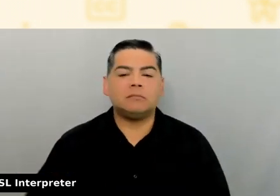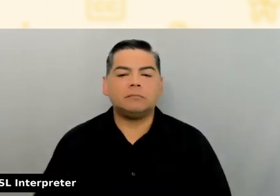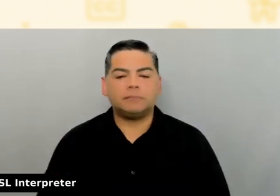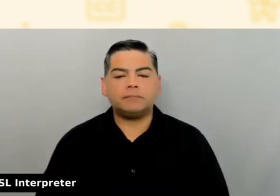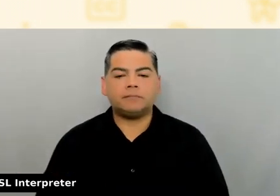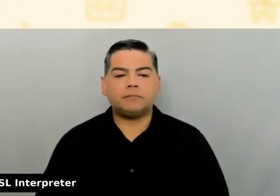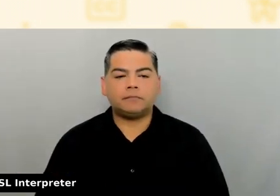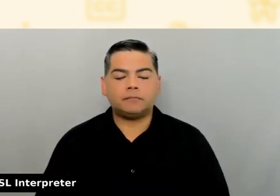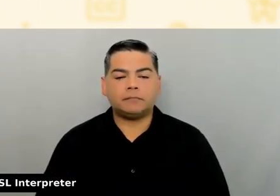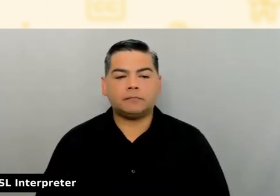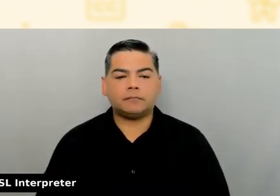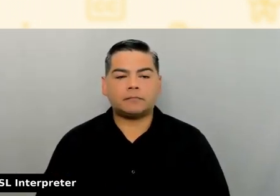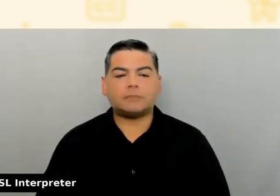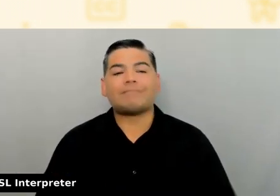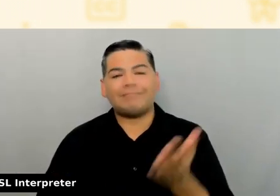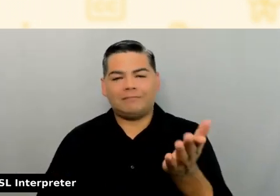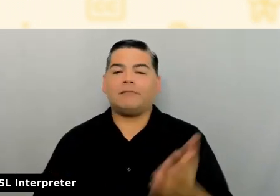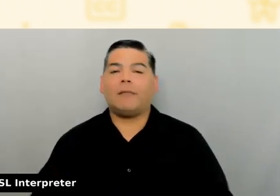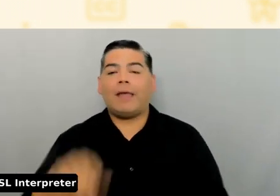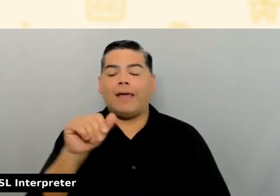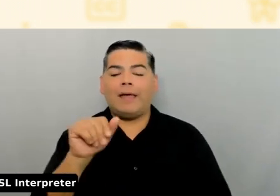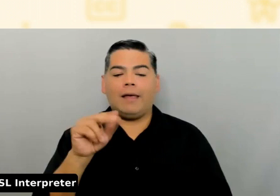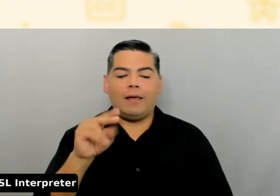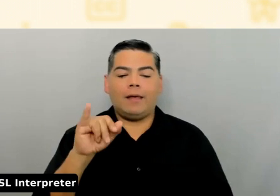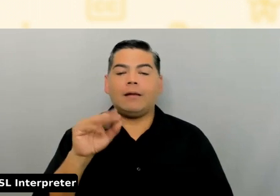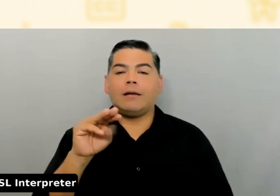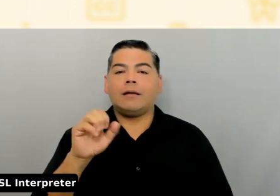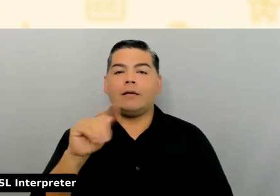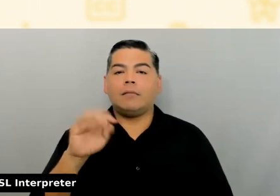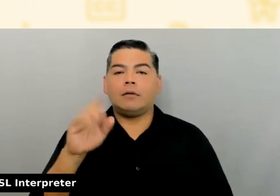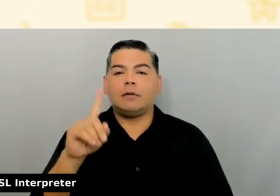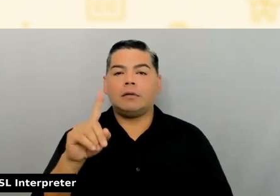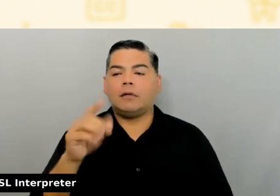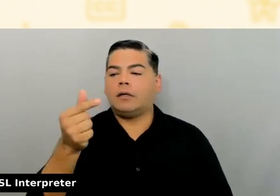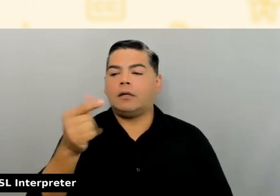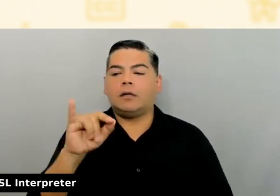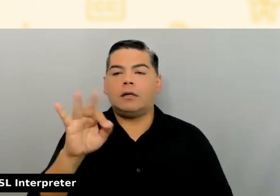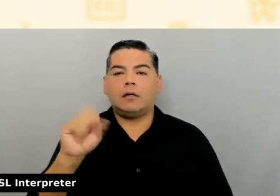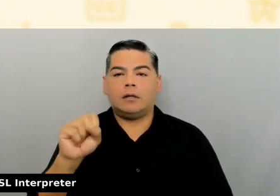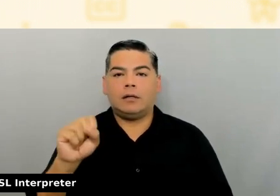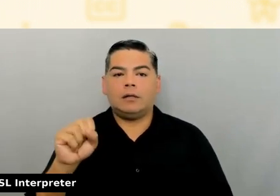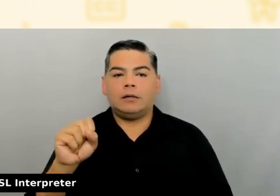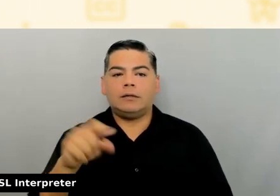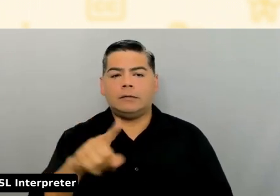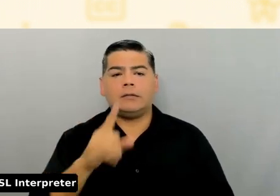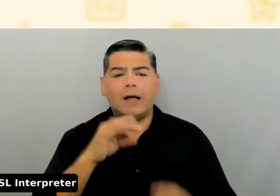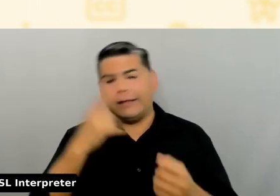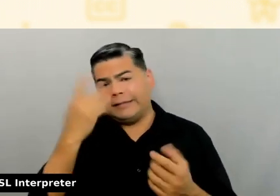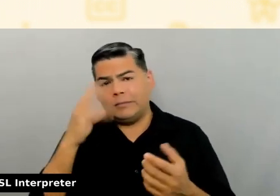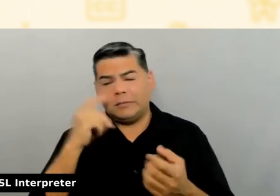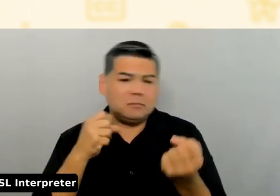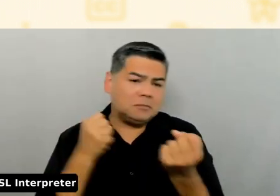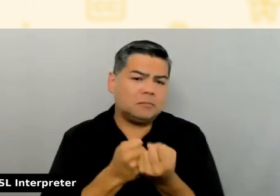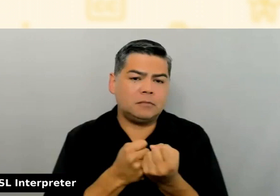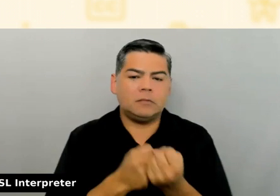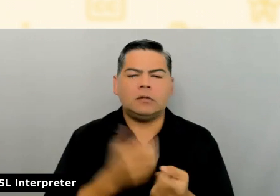Animated GIFs are actually supported very well. I think it's just Outlook that has